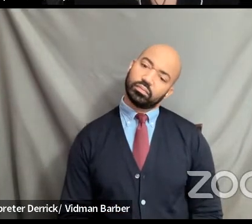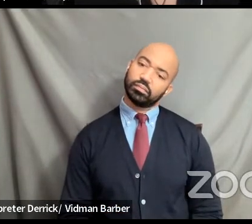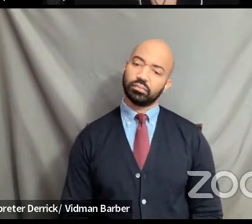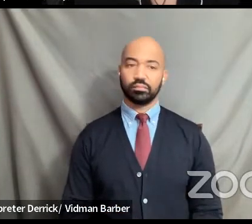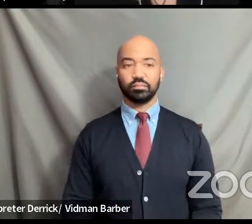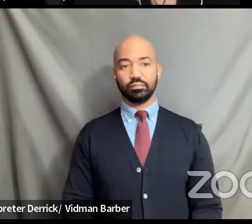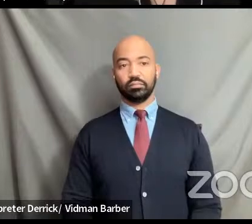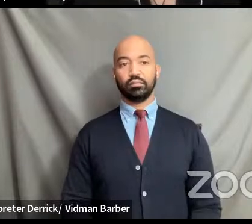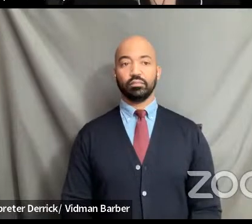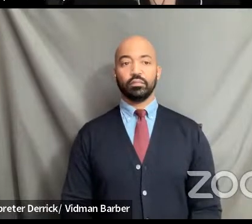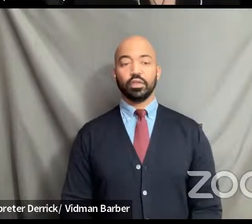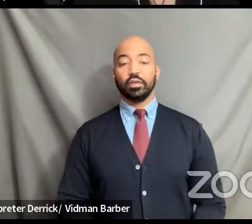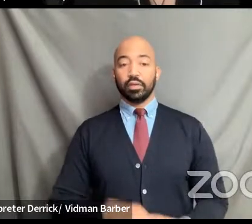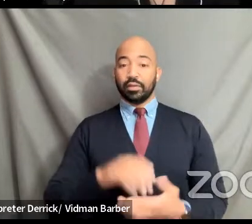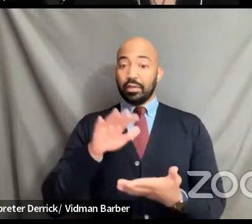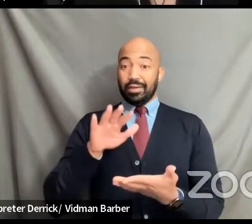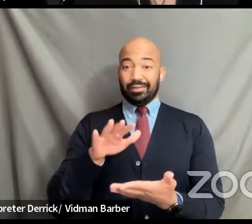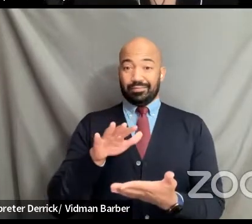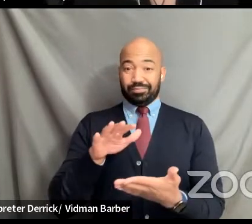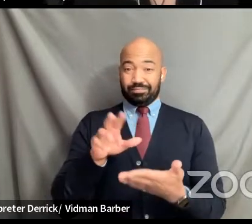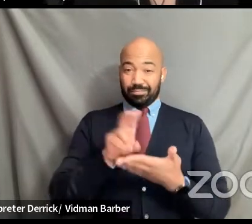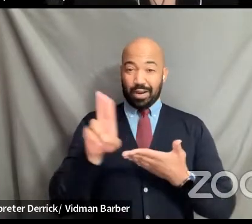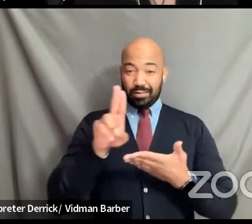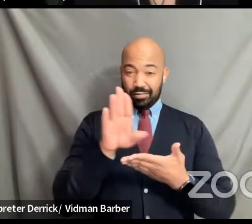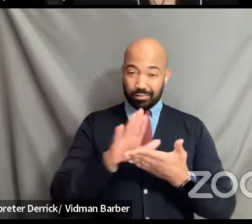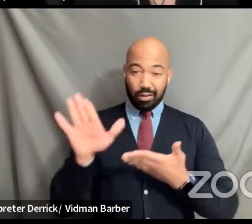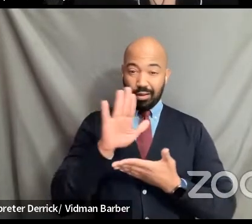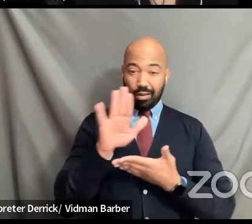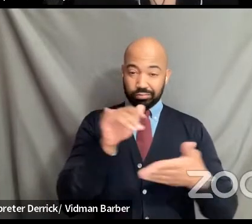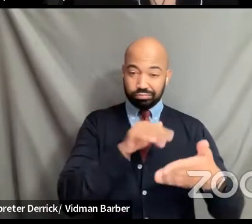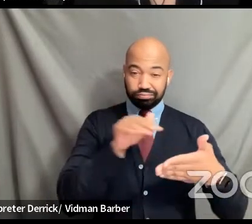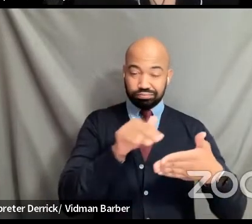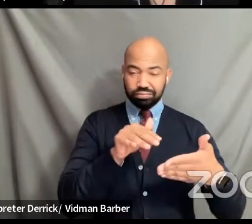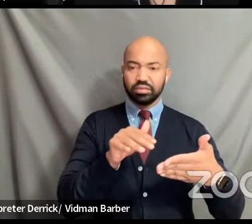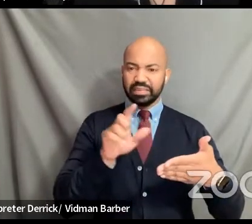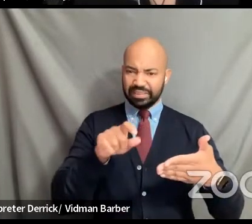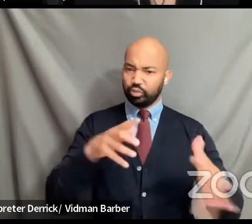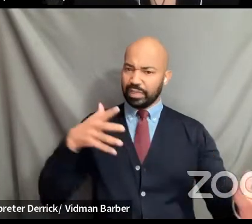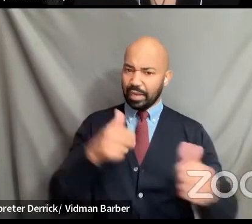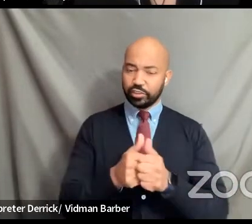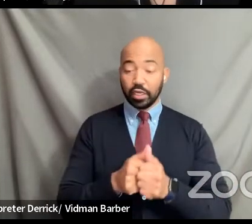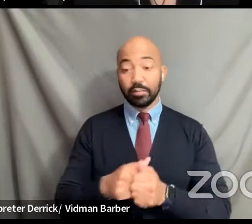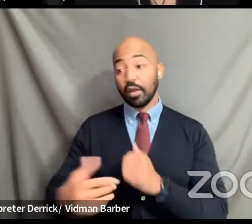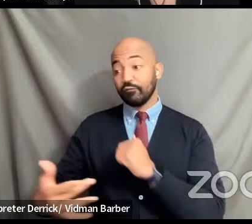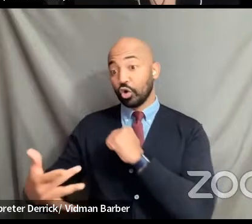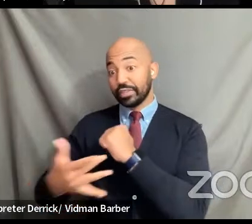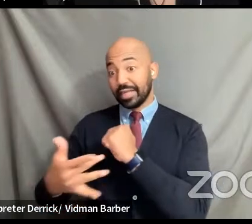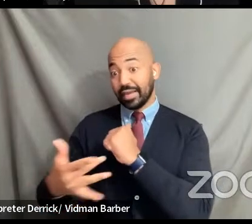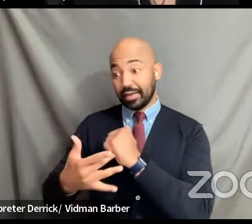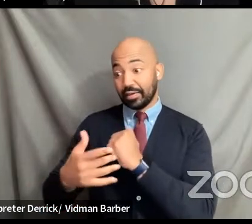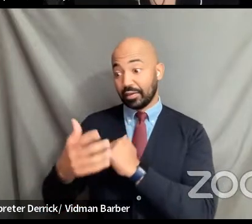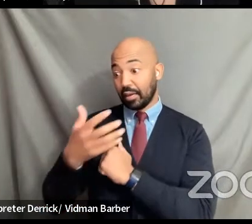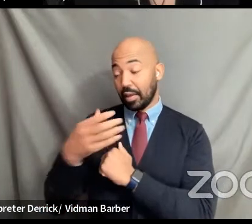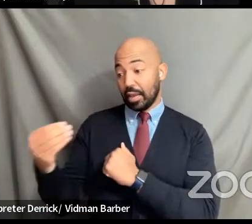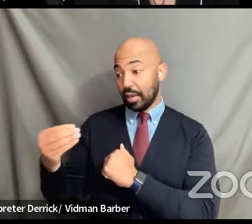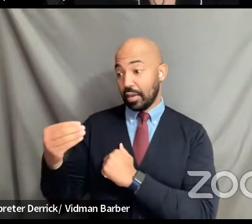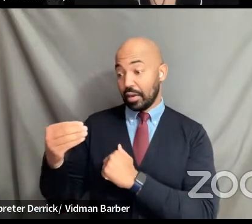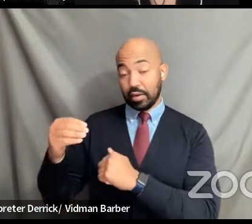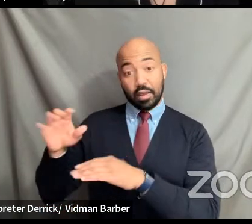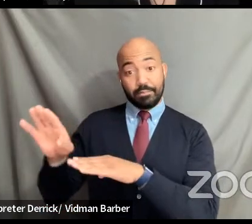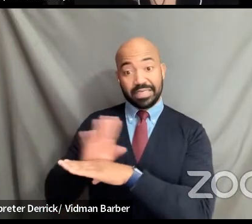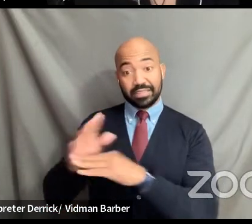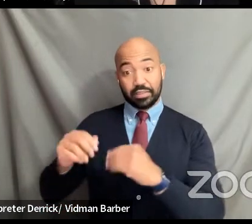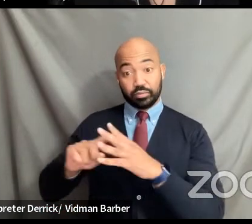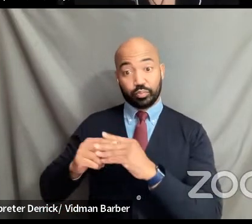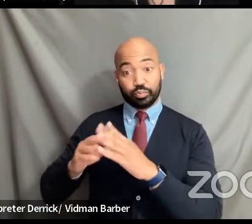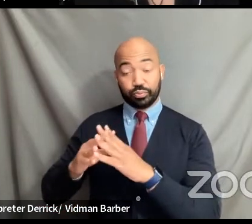to catch up on this, but a lot in like the tech space and entrepreneurial space, they have Slack groups and Slack channels for